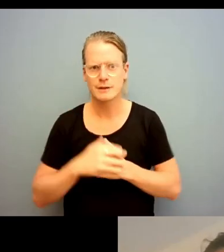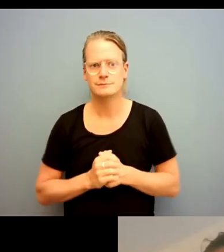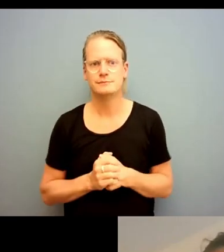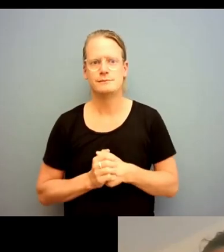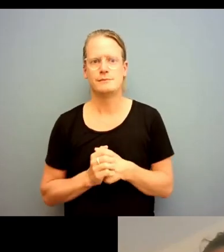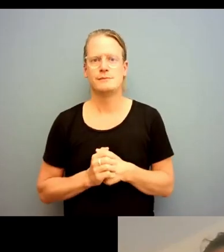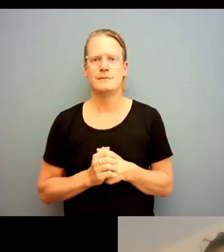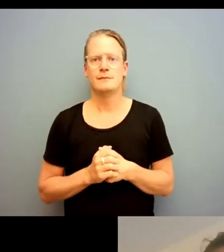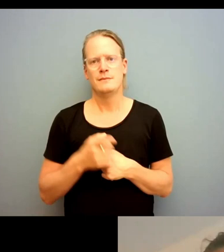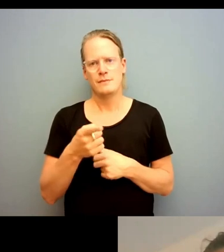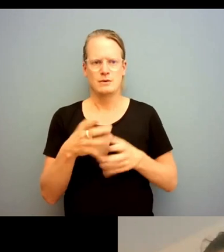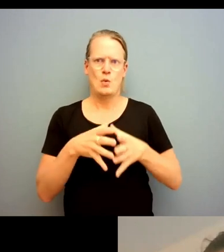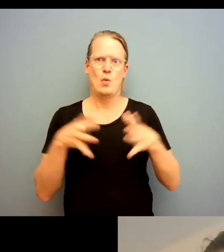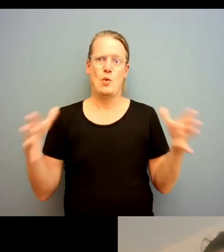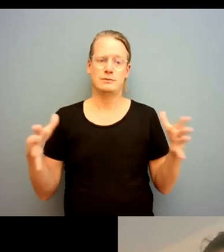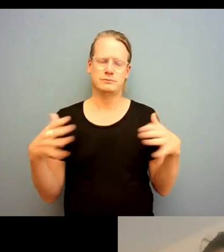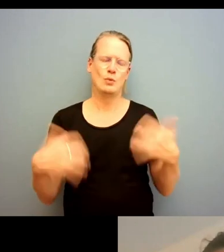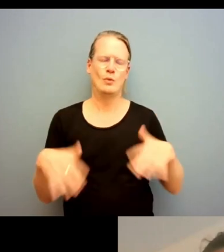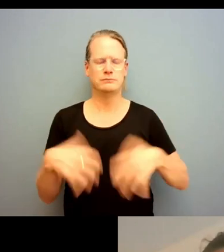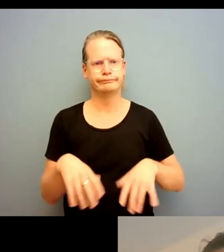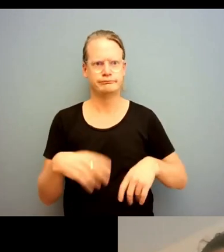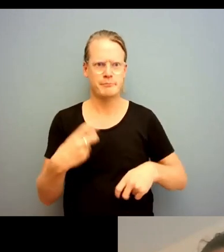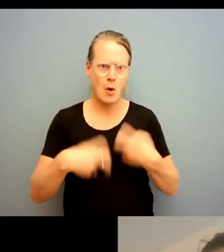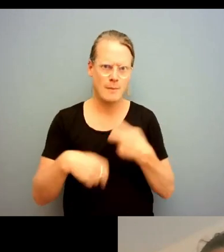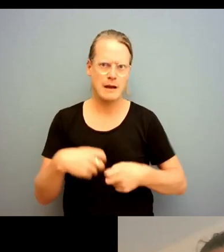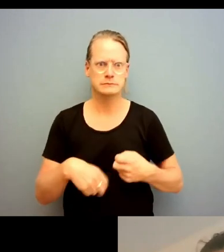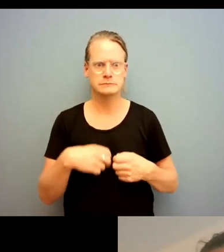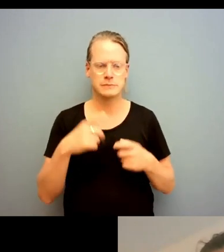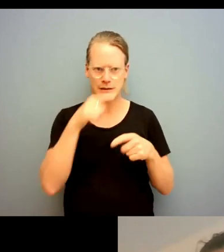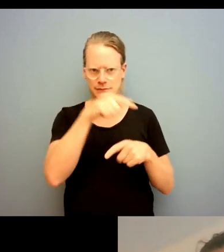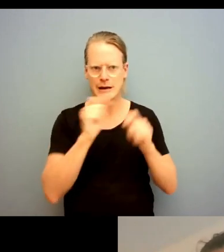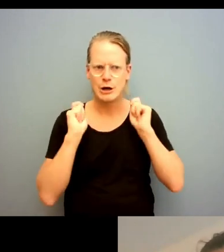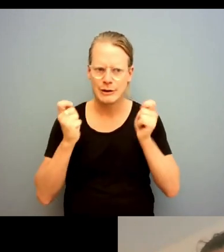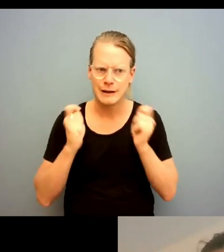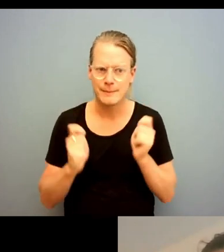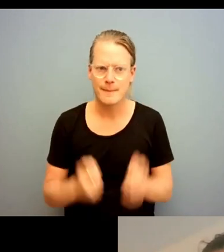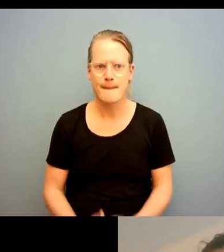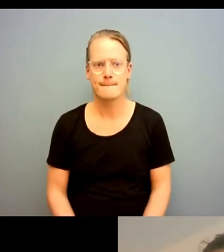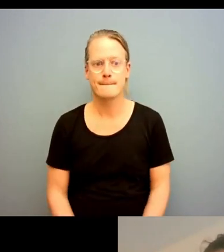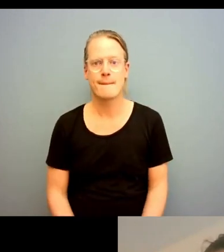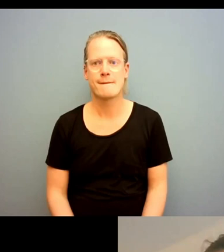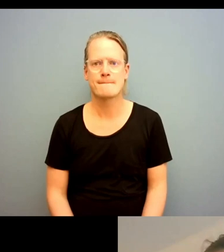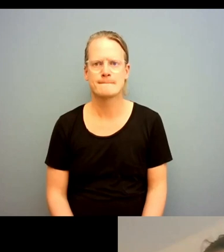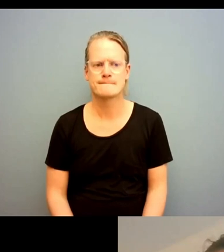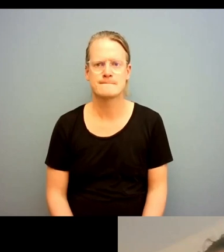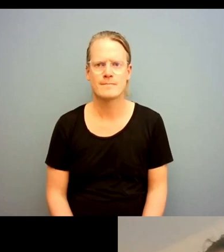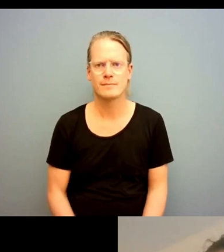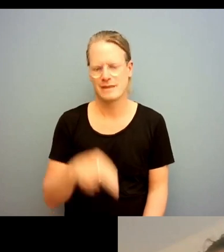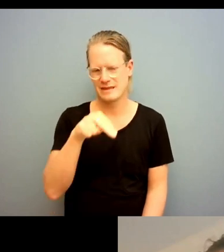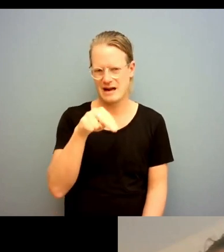severe challenges that you meet in Nuuk and from your organizations. I know